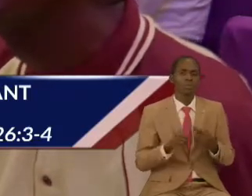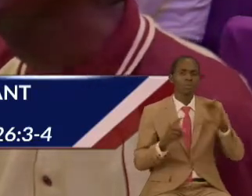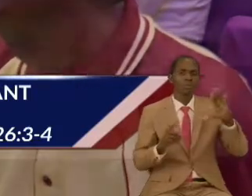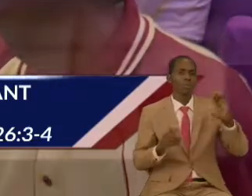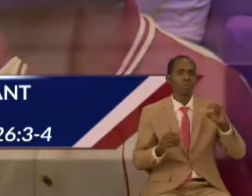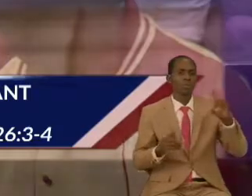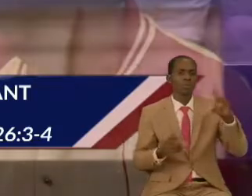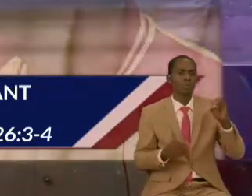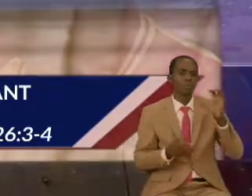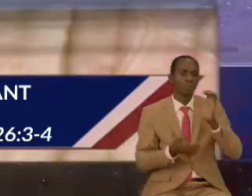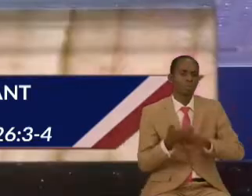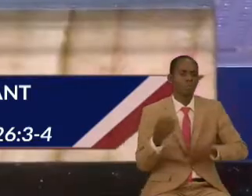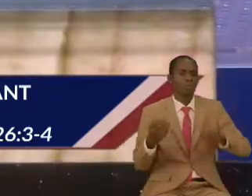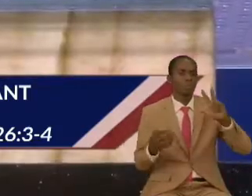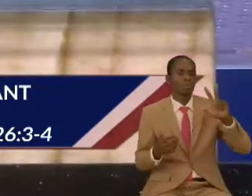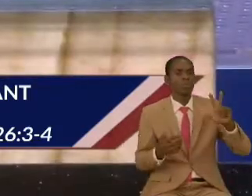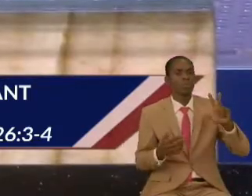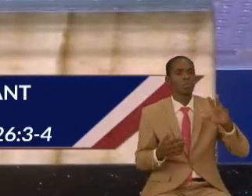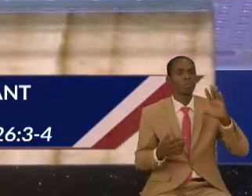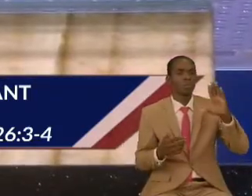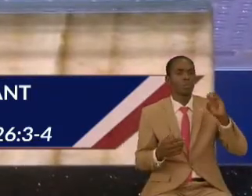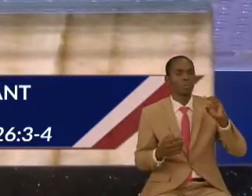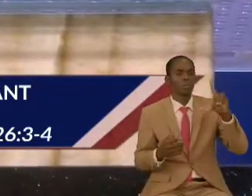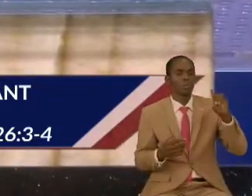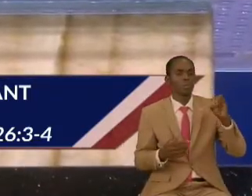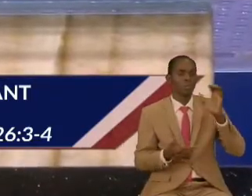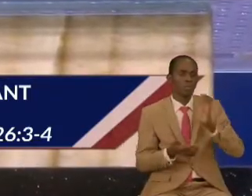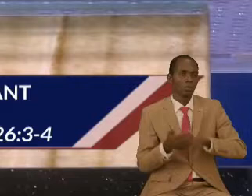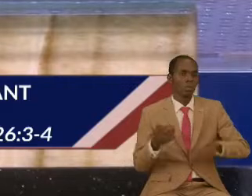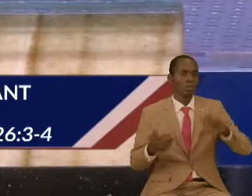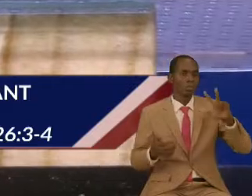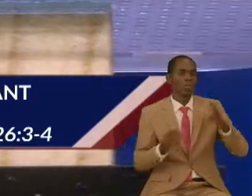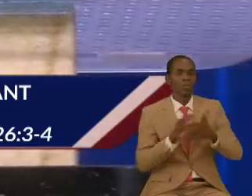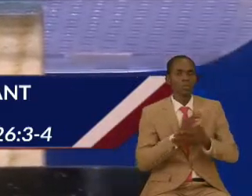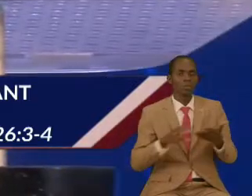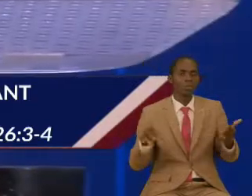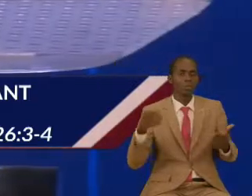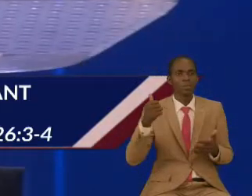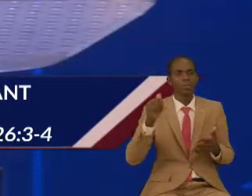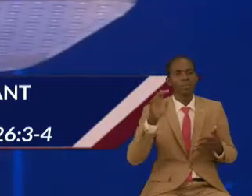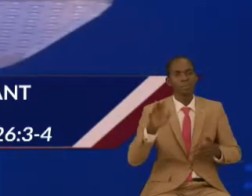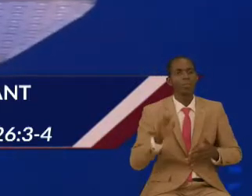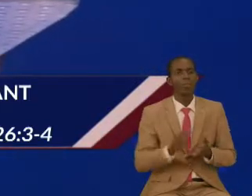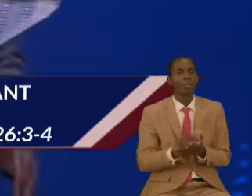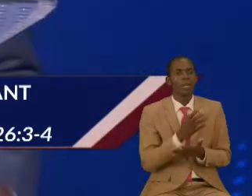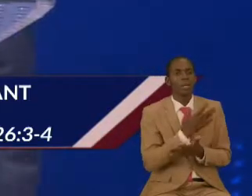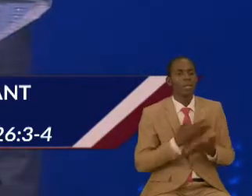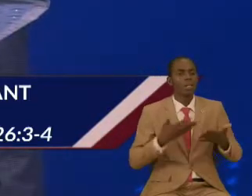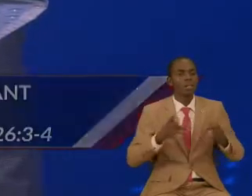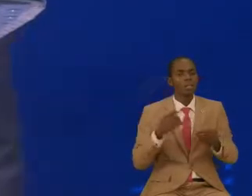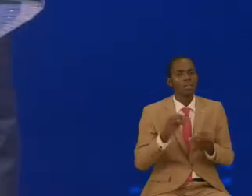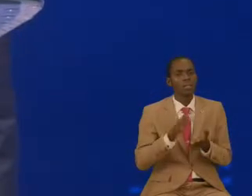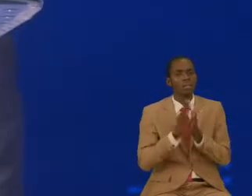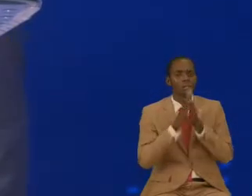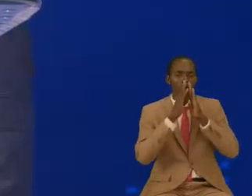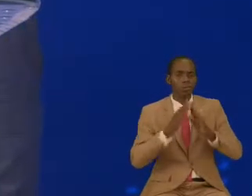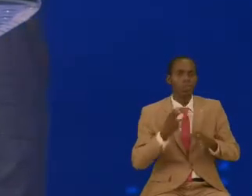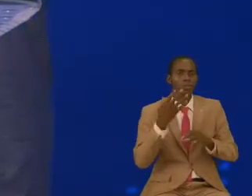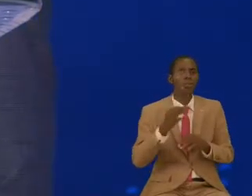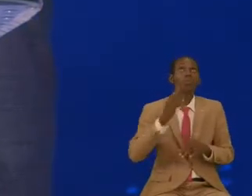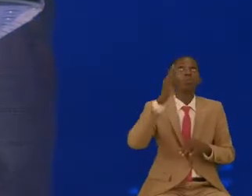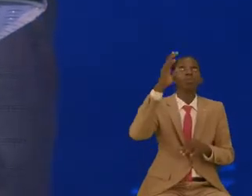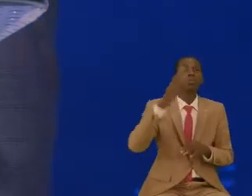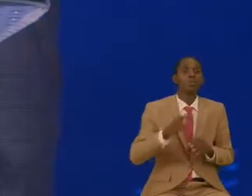Colossians chapter 3. We're reading from verse 15. Colossians chapter 3, verse 15. Let the peace of